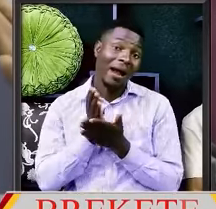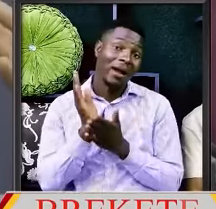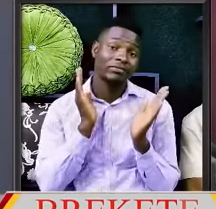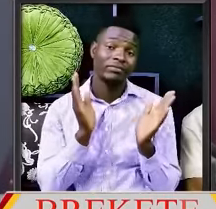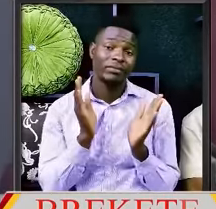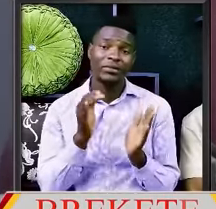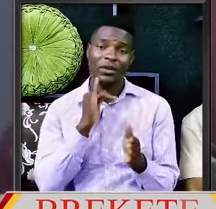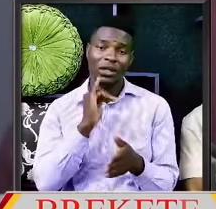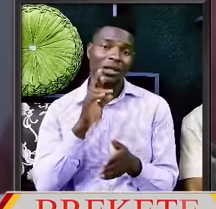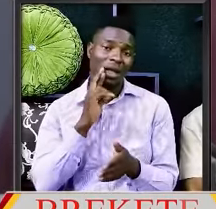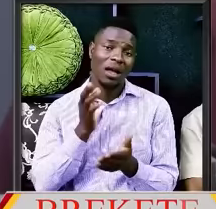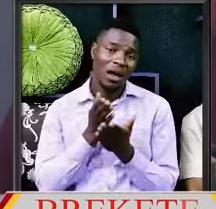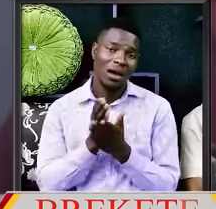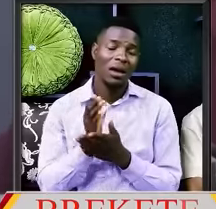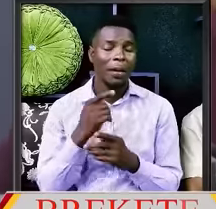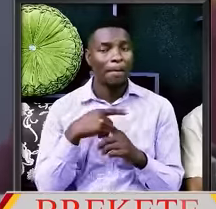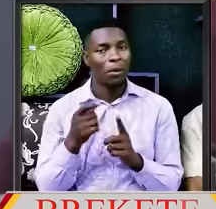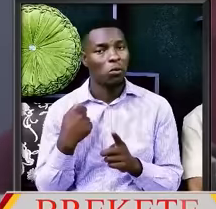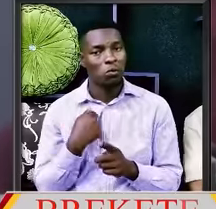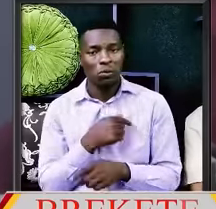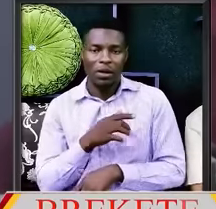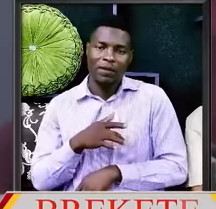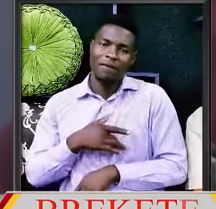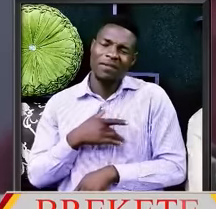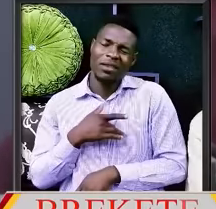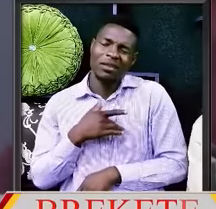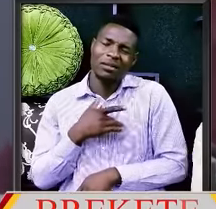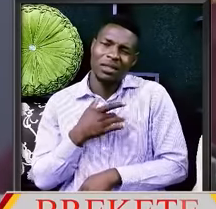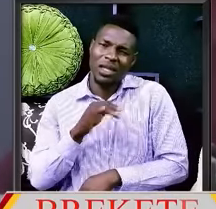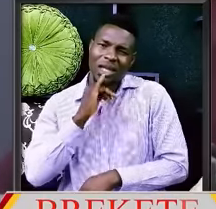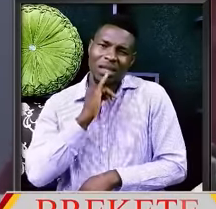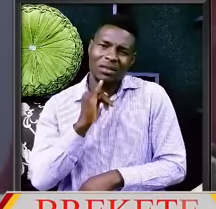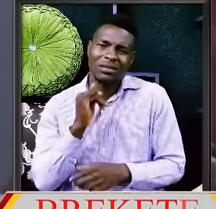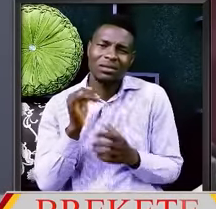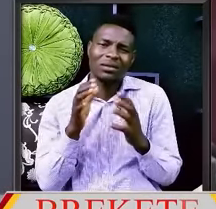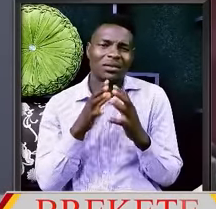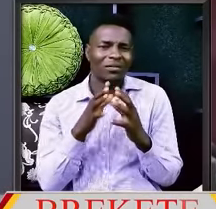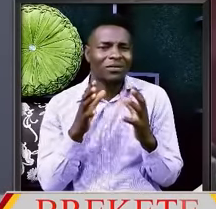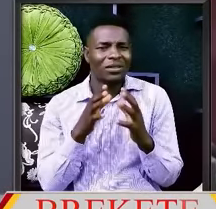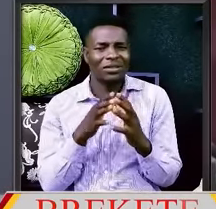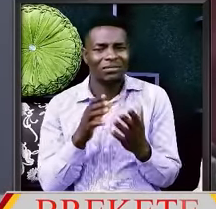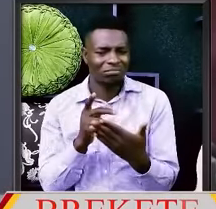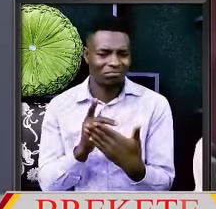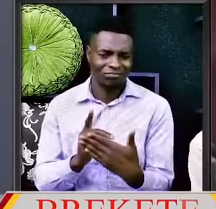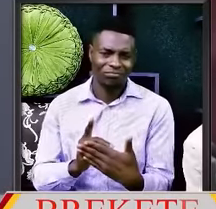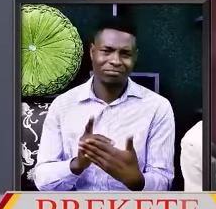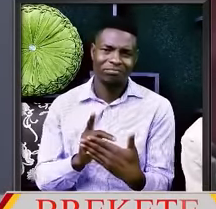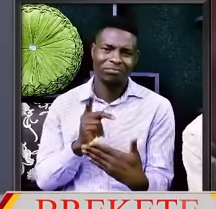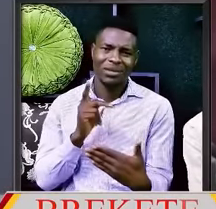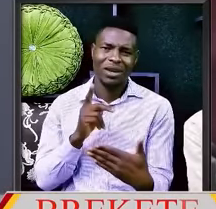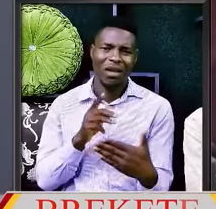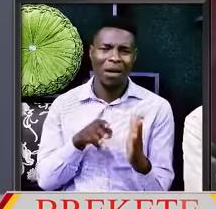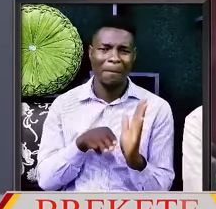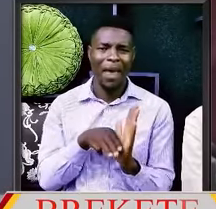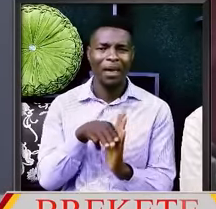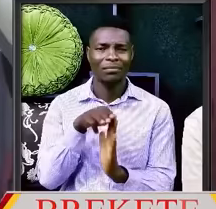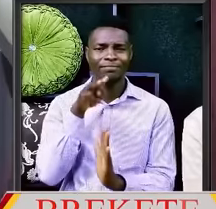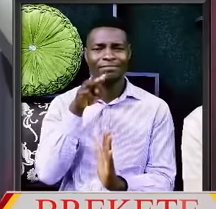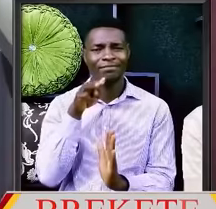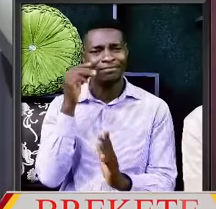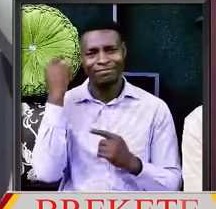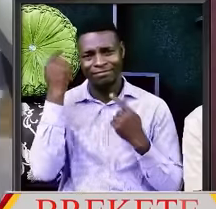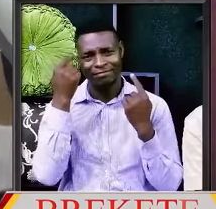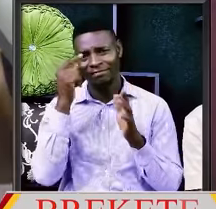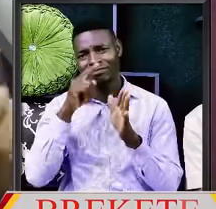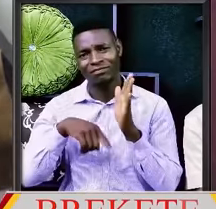be. But we just feel say it too day premature. Okay. Considering okay,